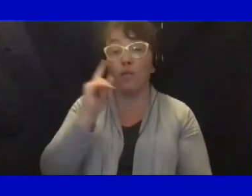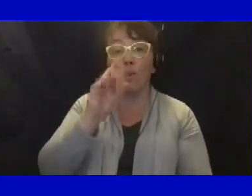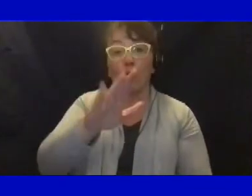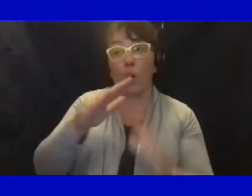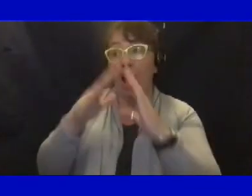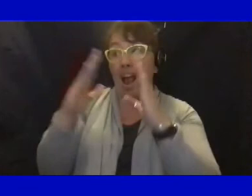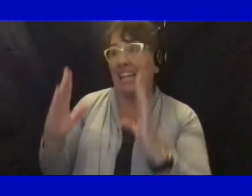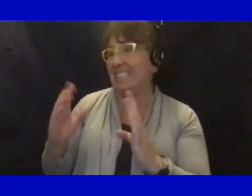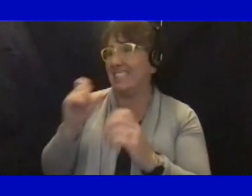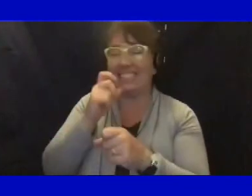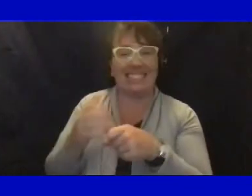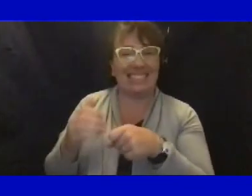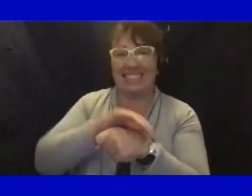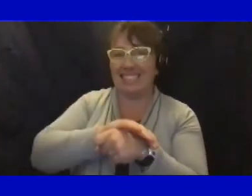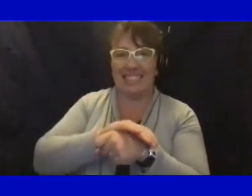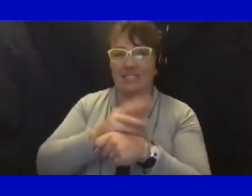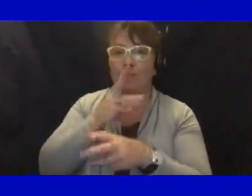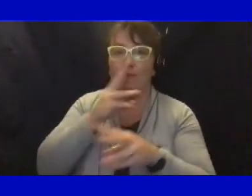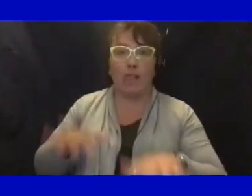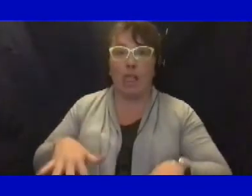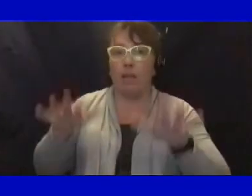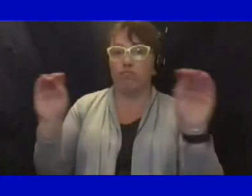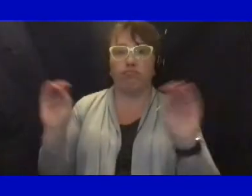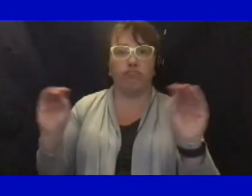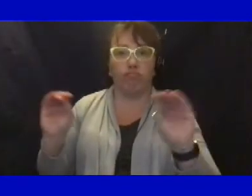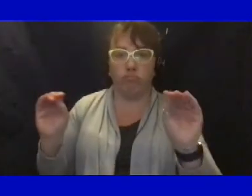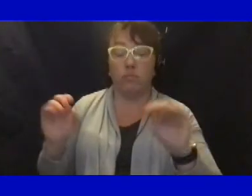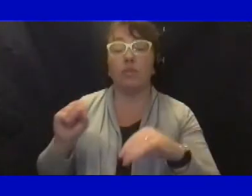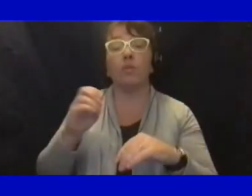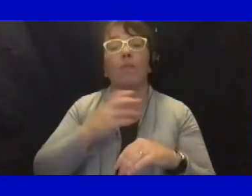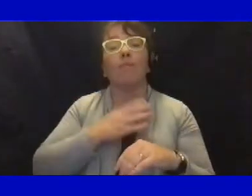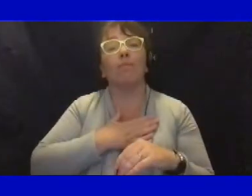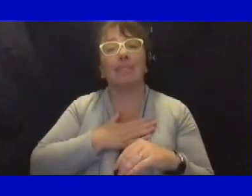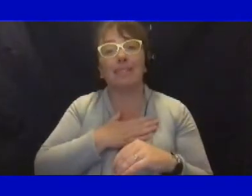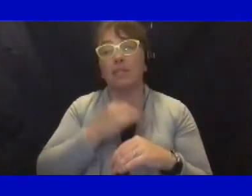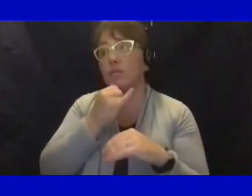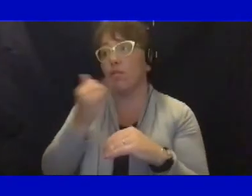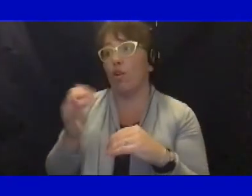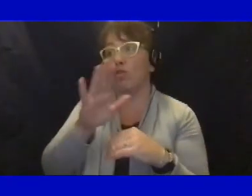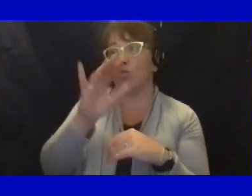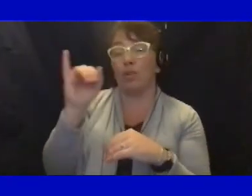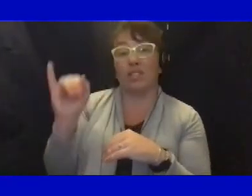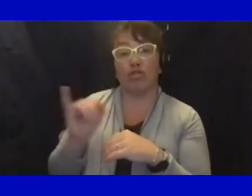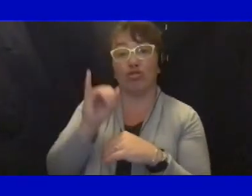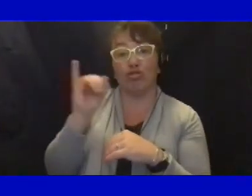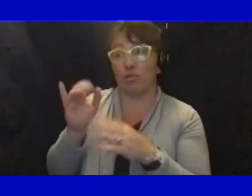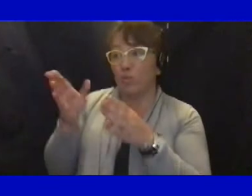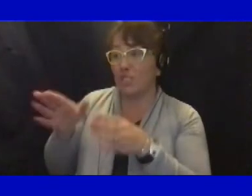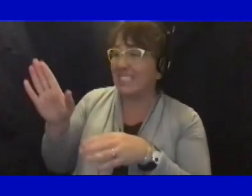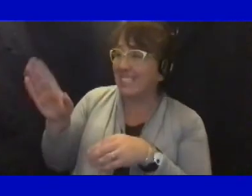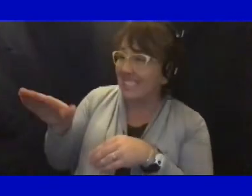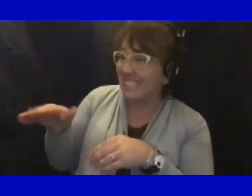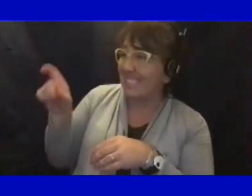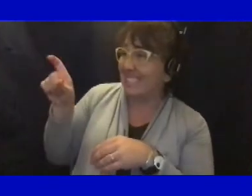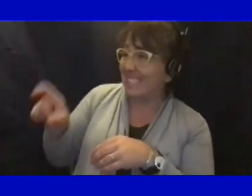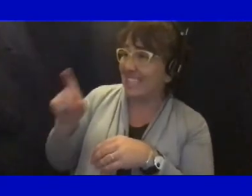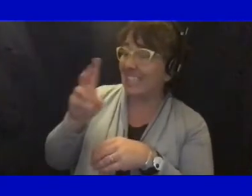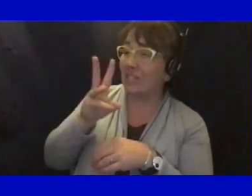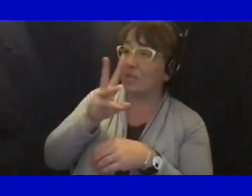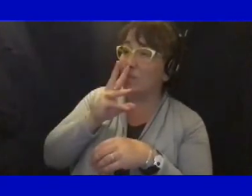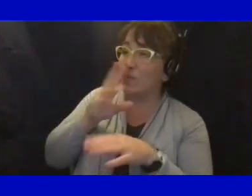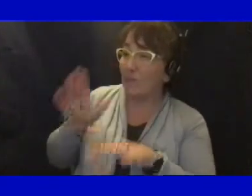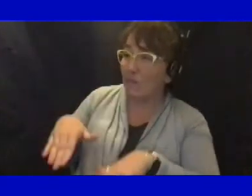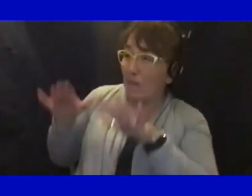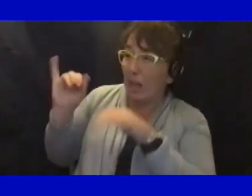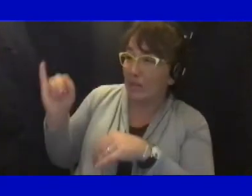not going to cover that flood damage. You can call your insurance agent and you can ask for flood insurance and they can get it for you. If for